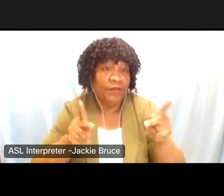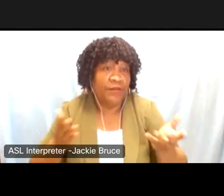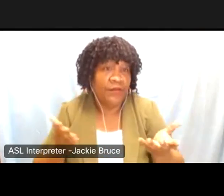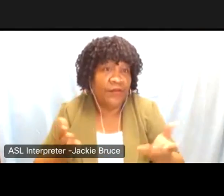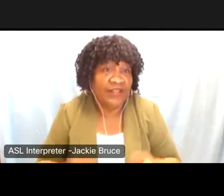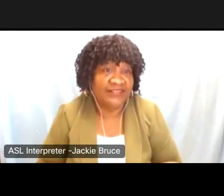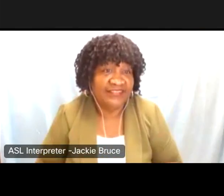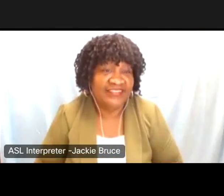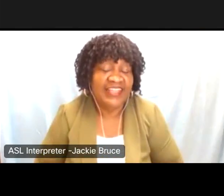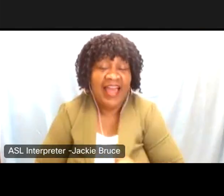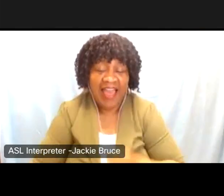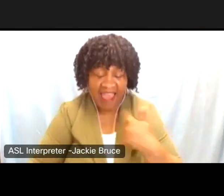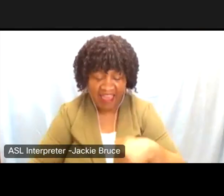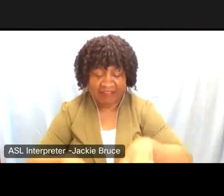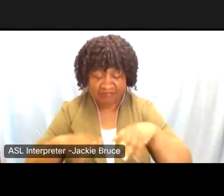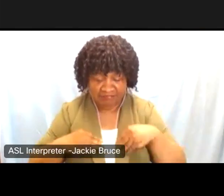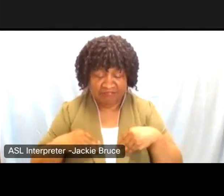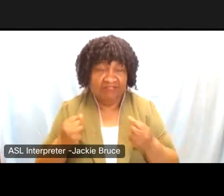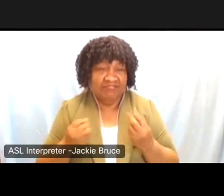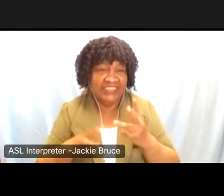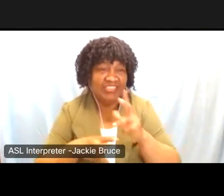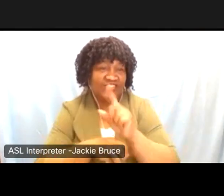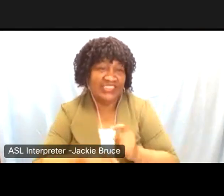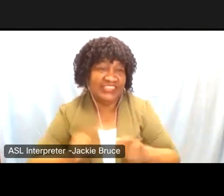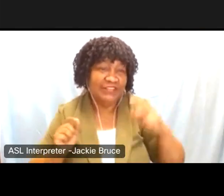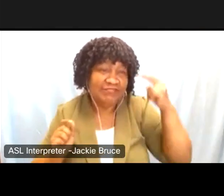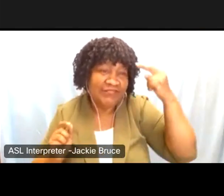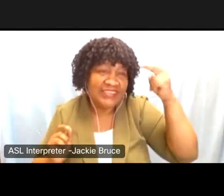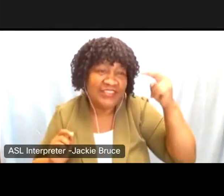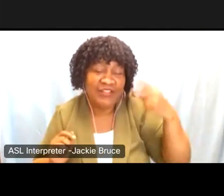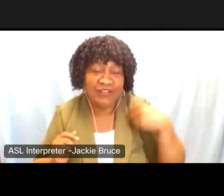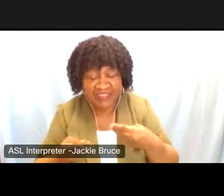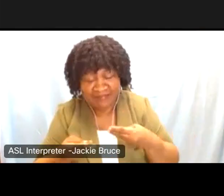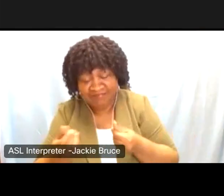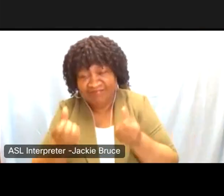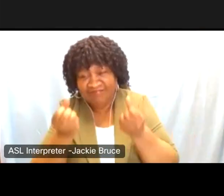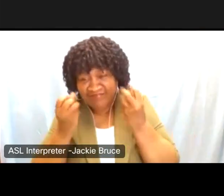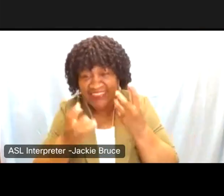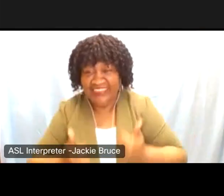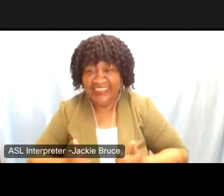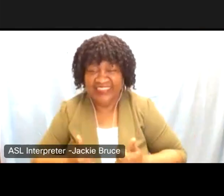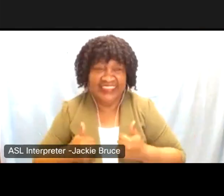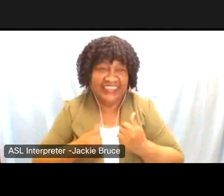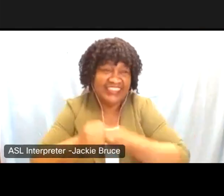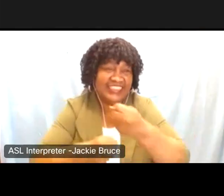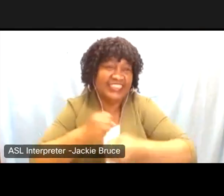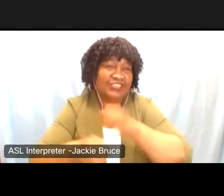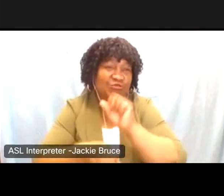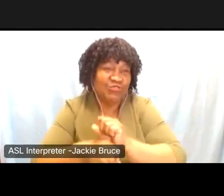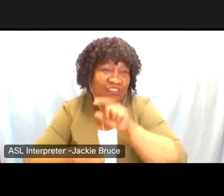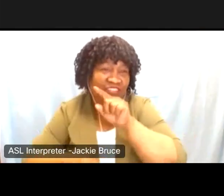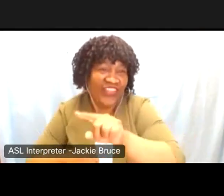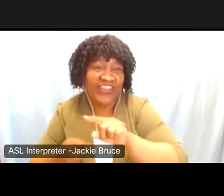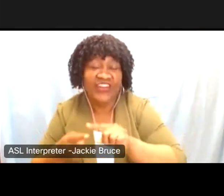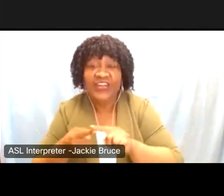I've adopted many traditions from Mexico because I spent many years working and living there. We celebrate Day